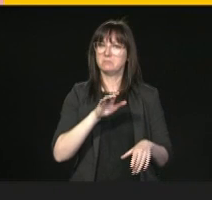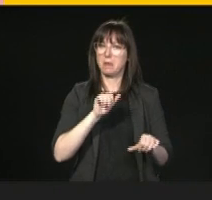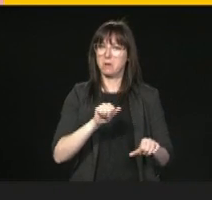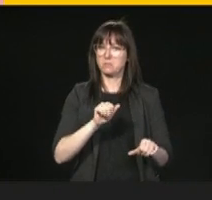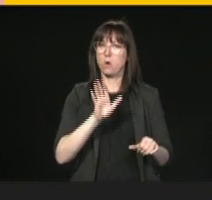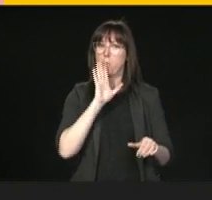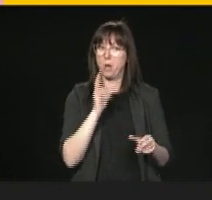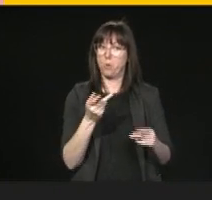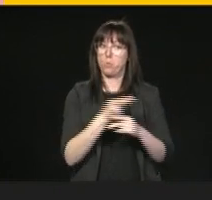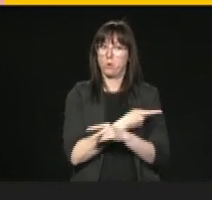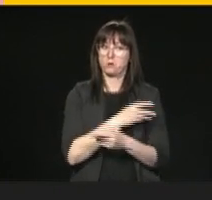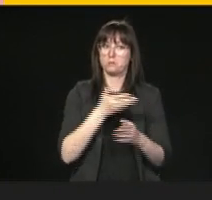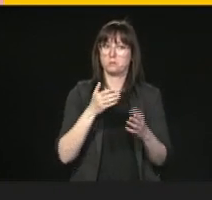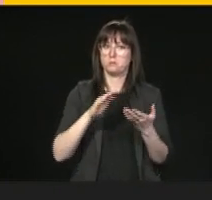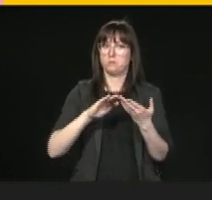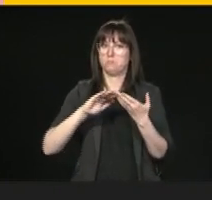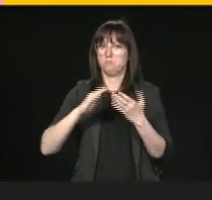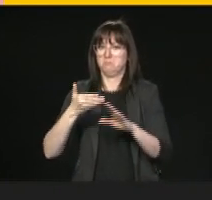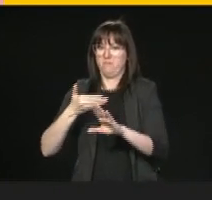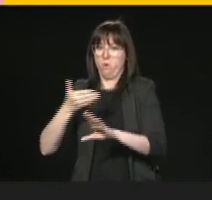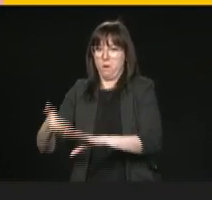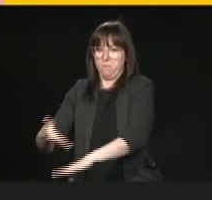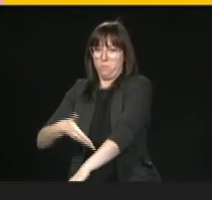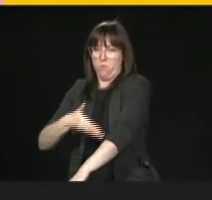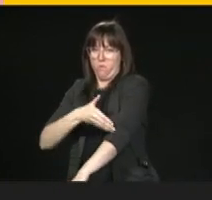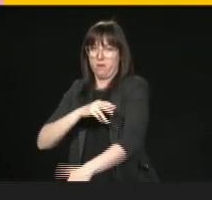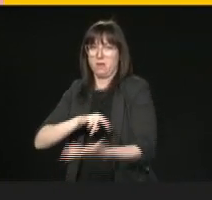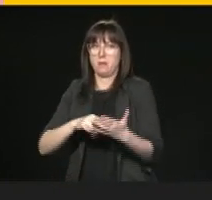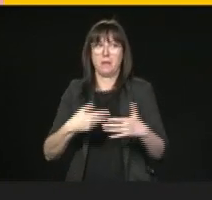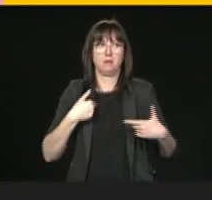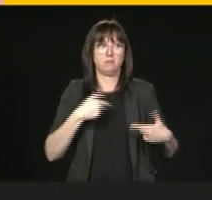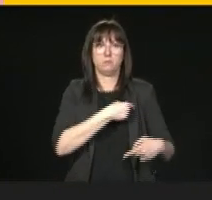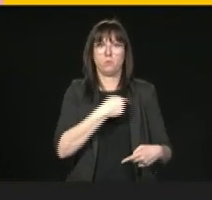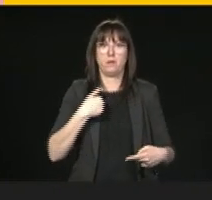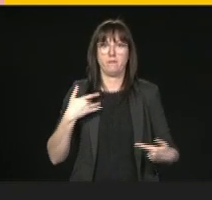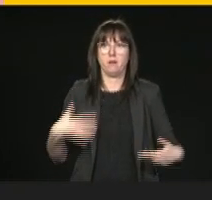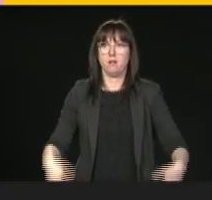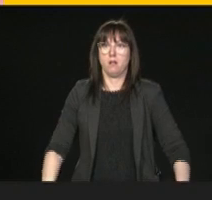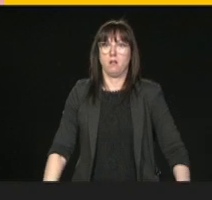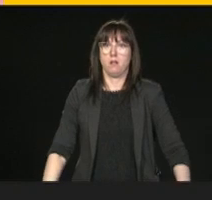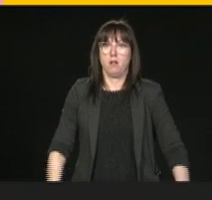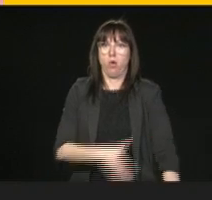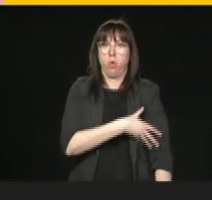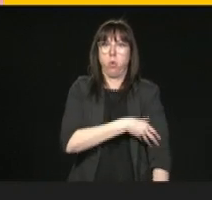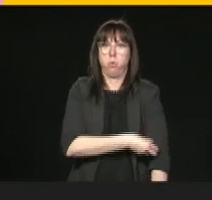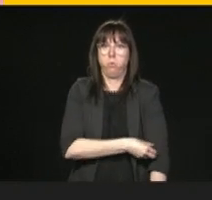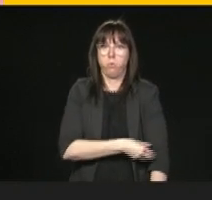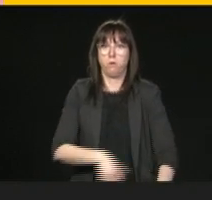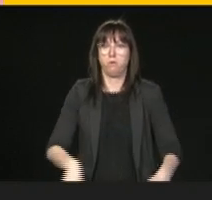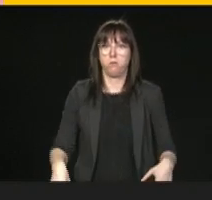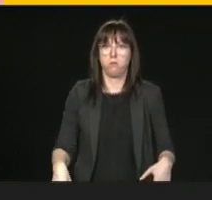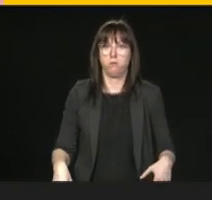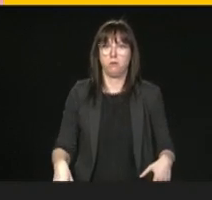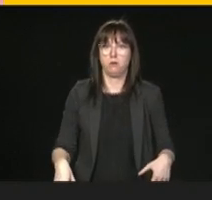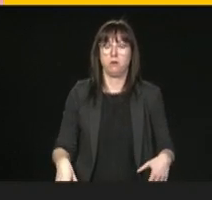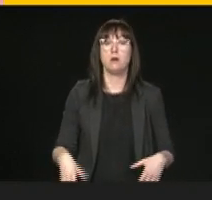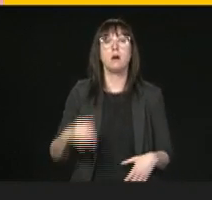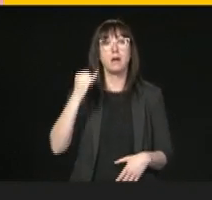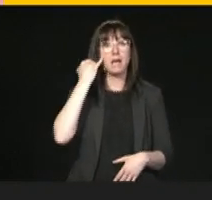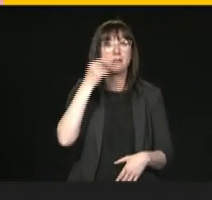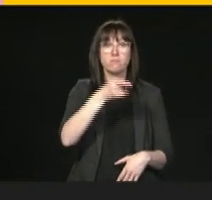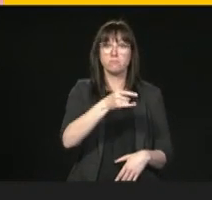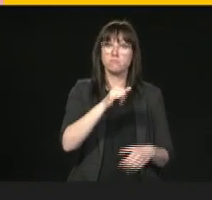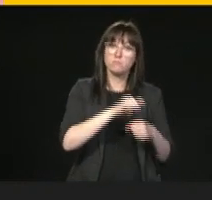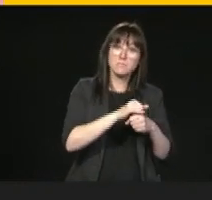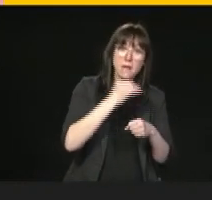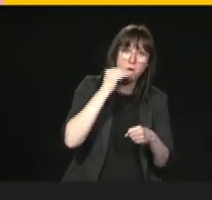feel powerless. And if you are home, physically distancing in your house, maybe your children are